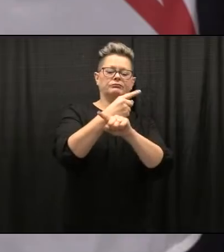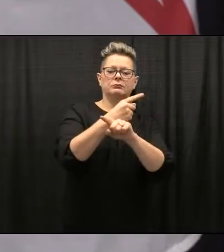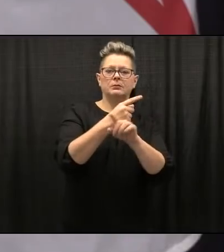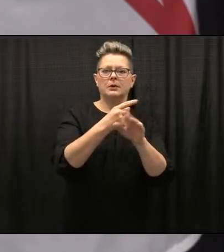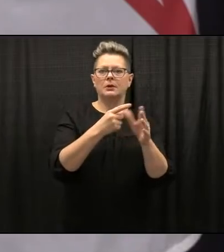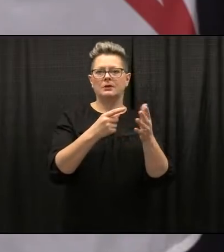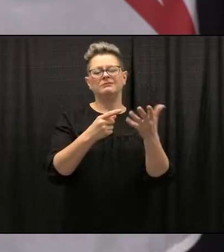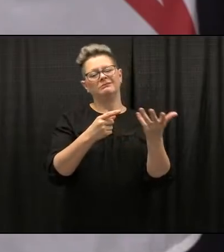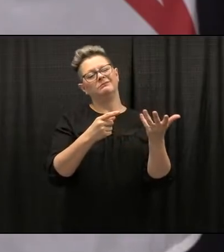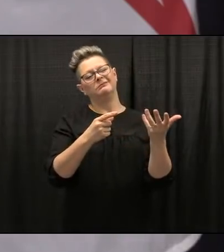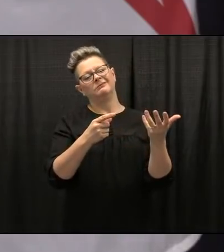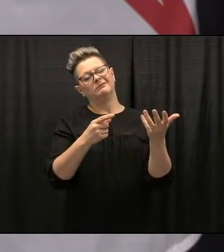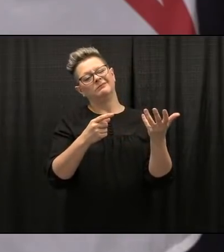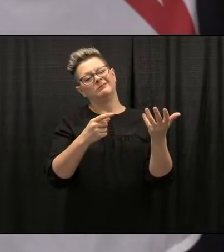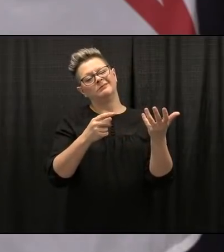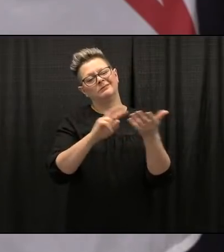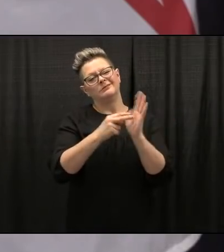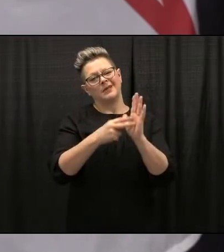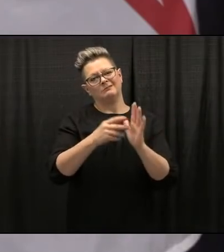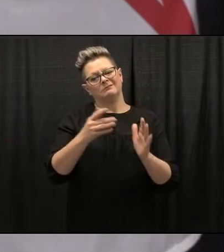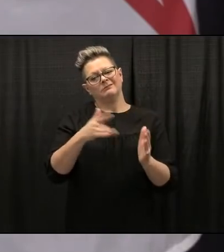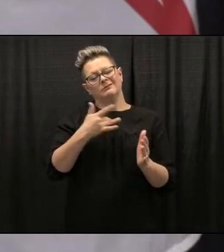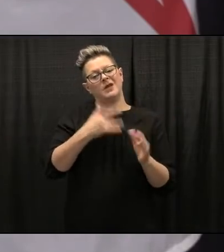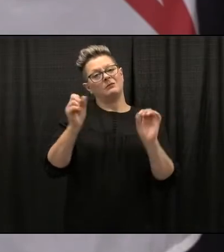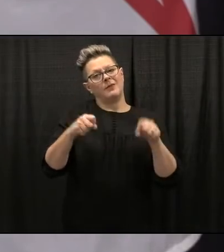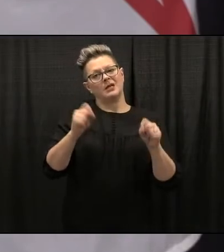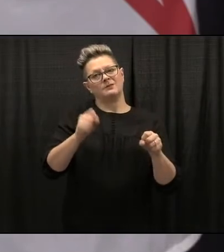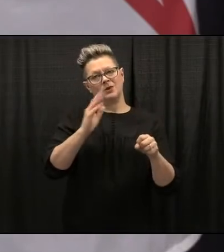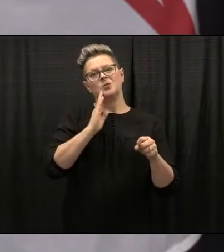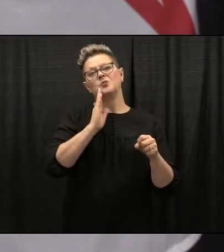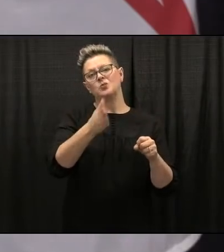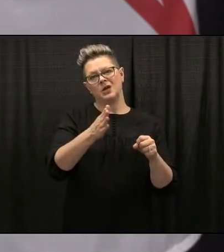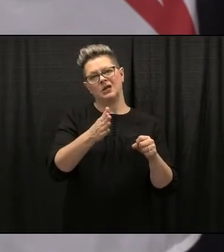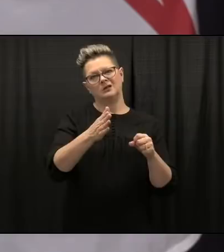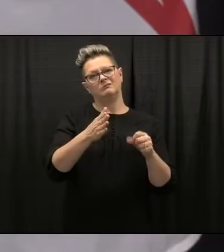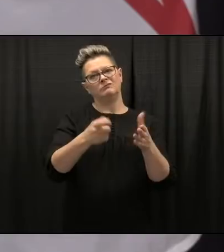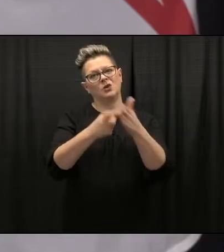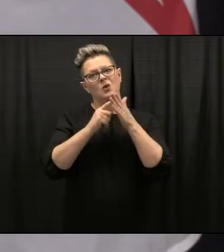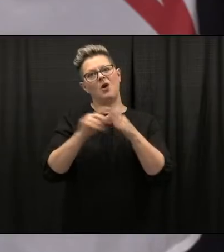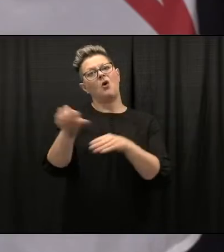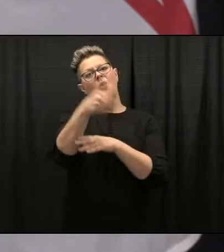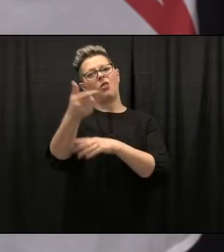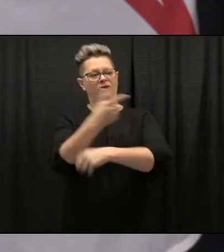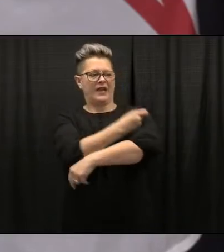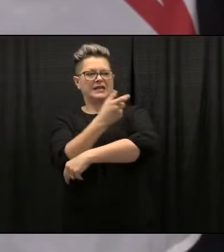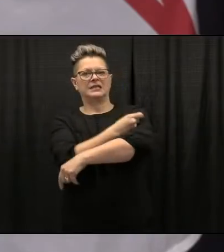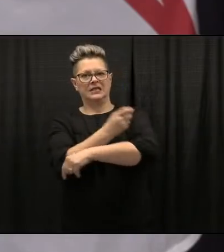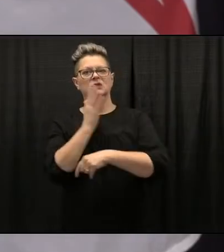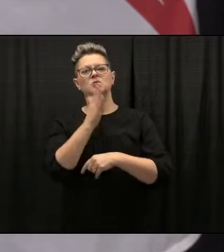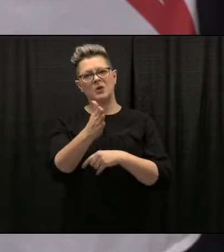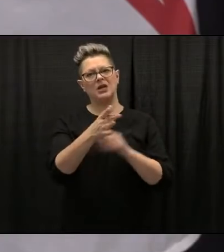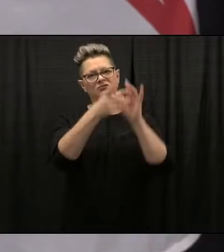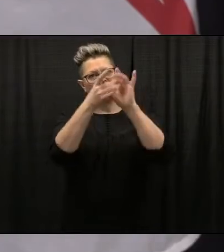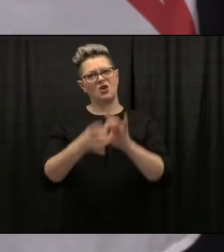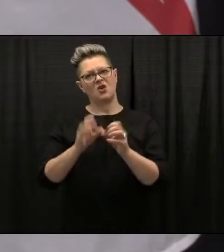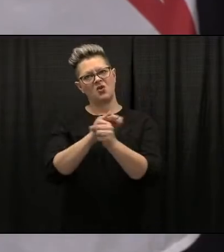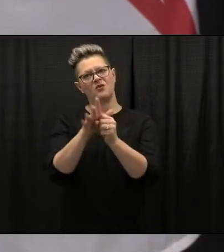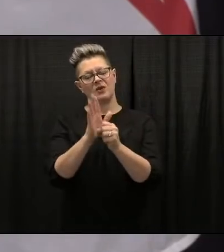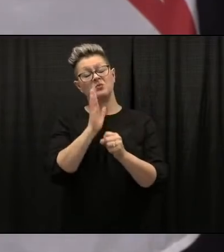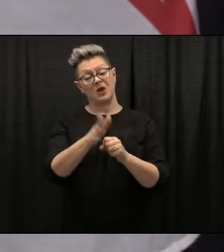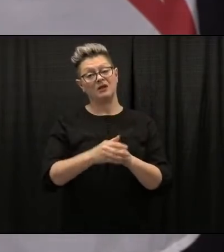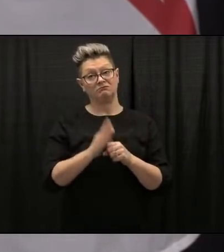or there's a strong possibility, certainly, that we will require vaccines into the future with respect to COVID variants well into the